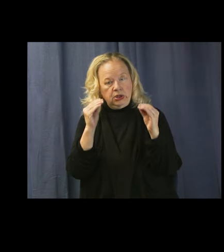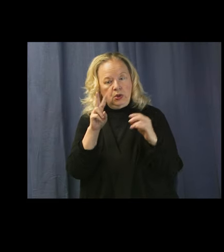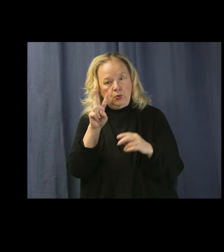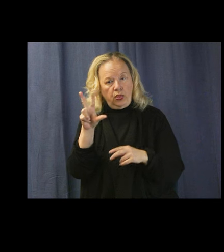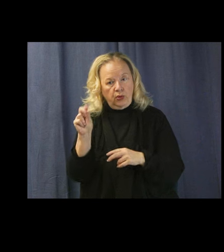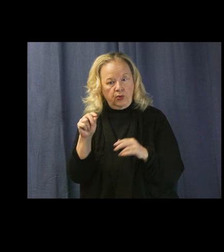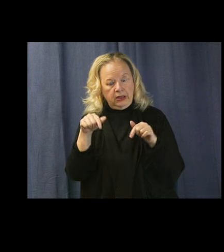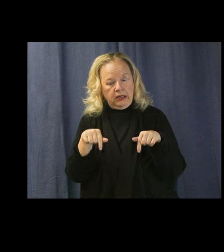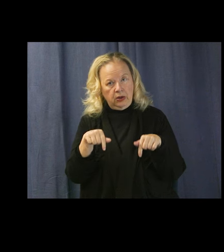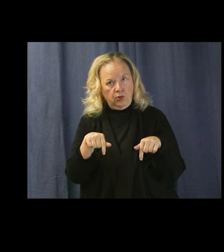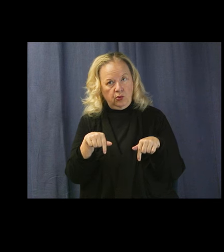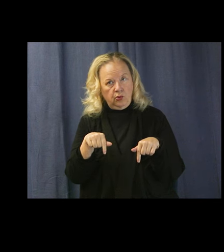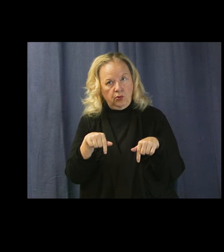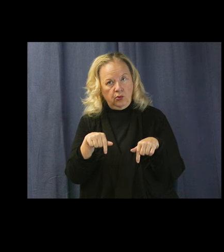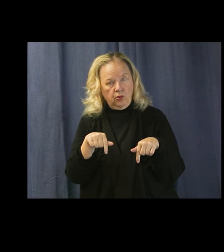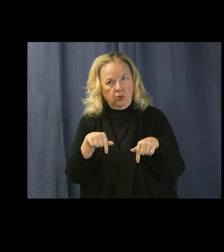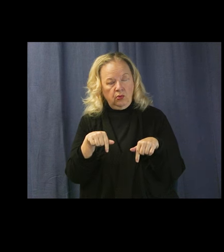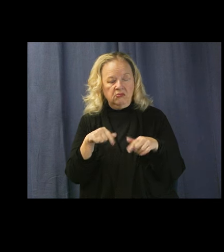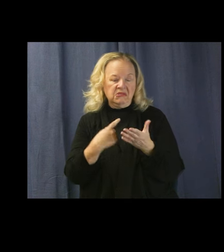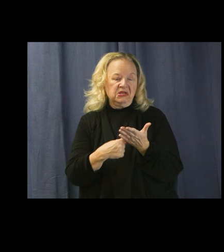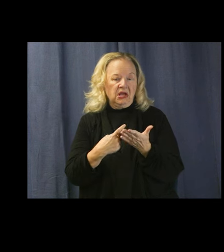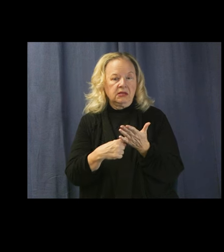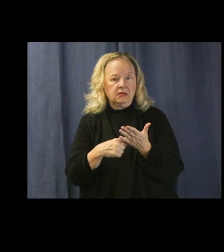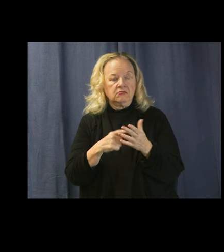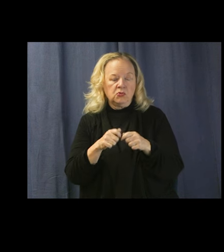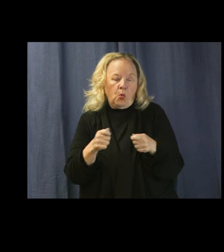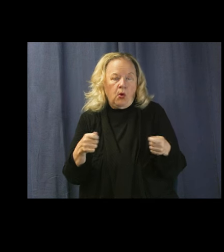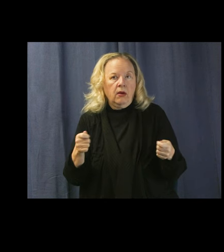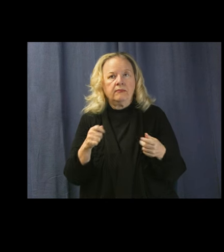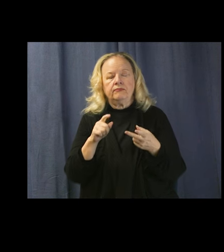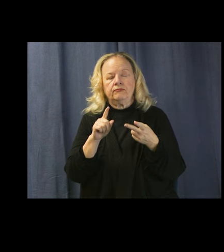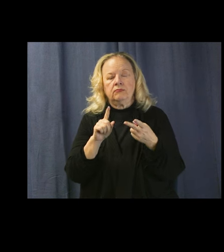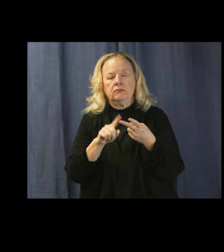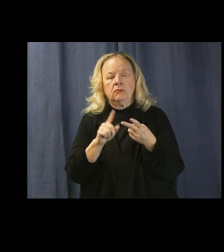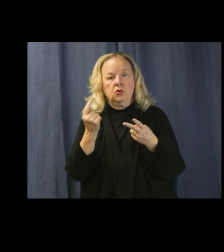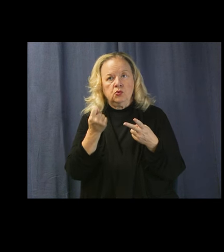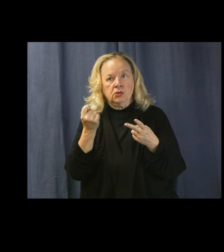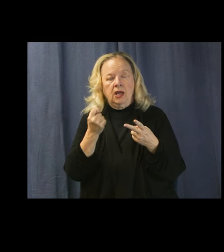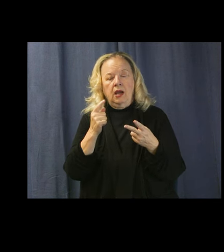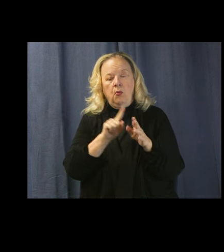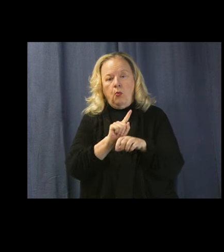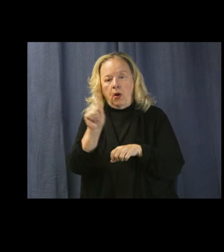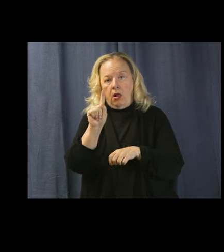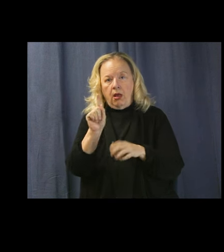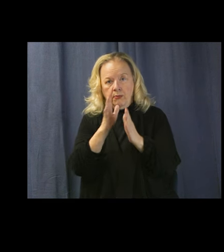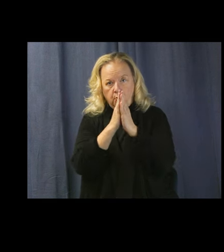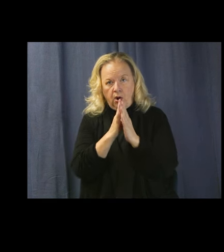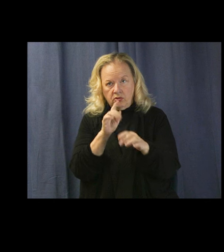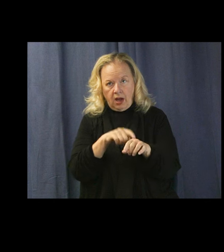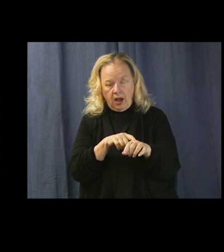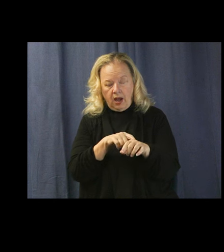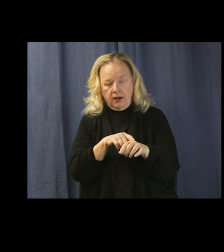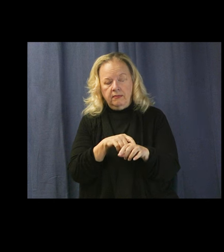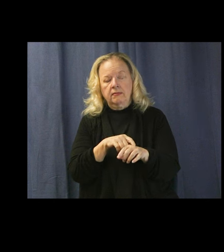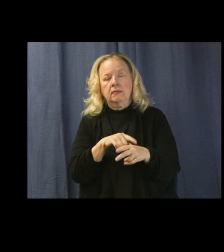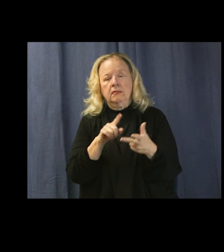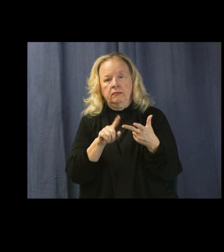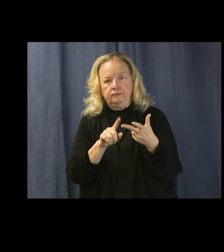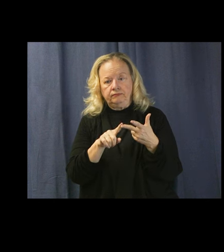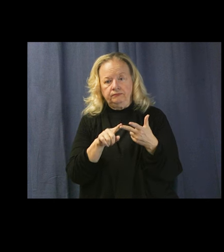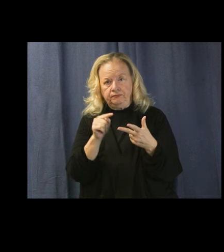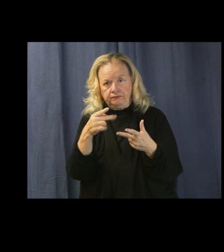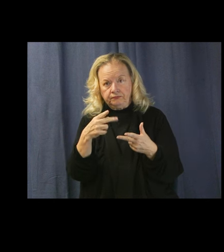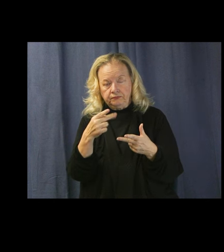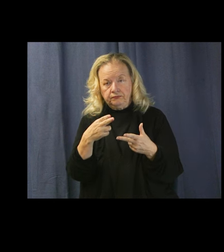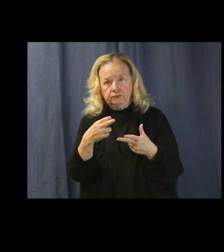the offices, going over the Torah Club. On Tuesdays at 1 o'clock, we have a prayer time. And then on Thursdays from 10